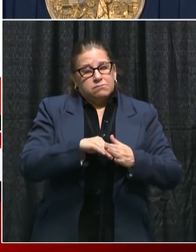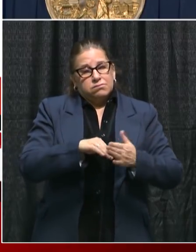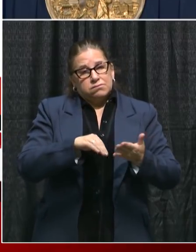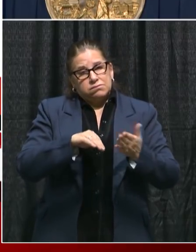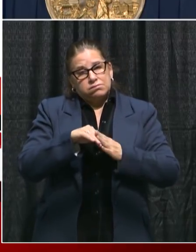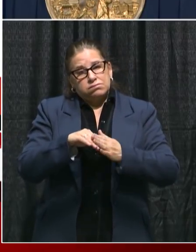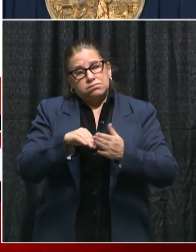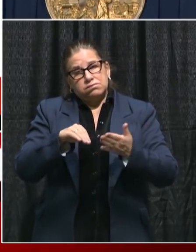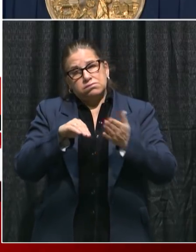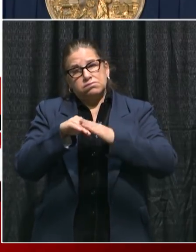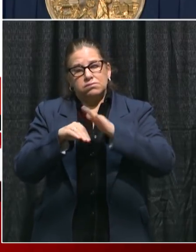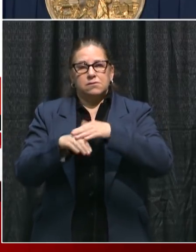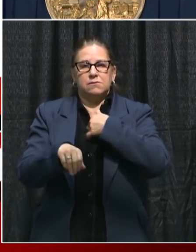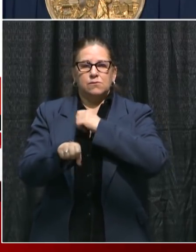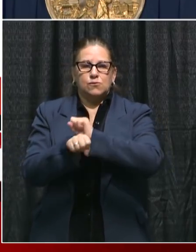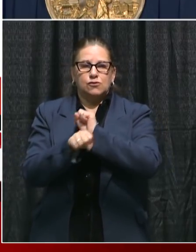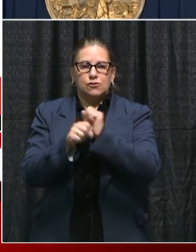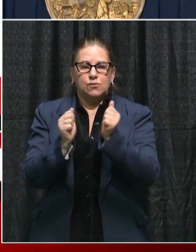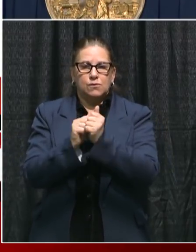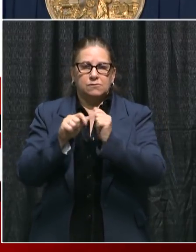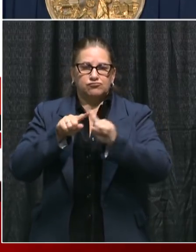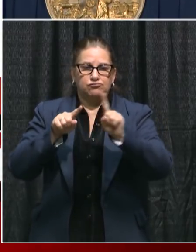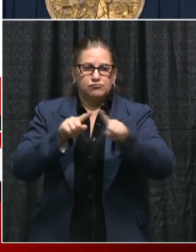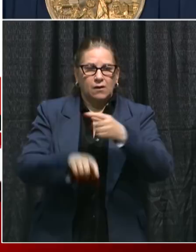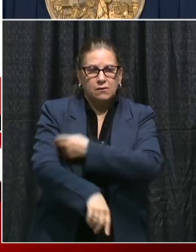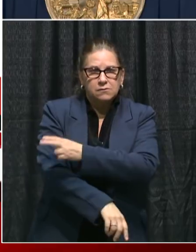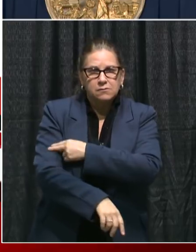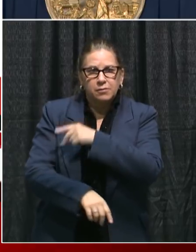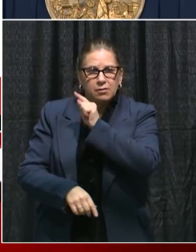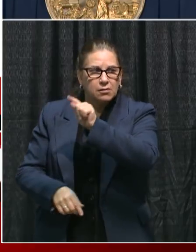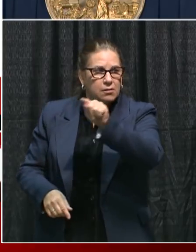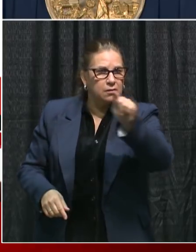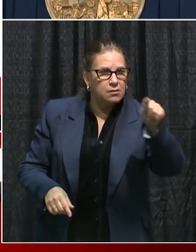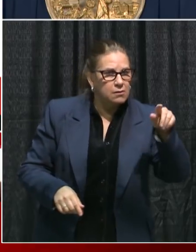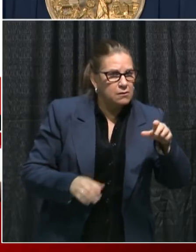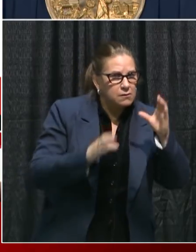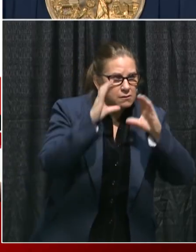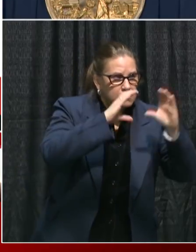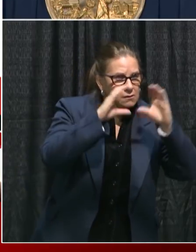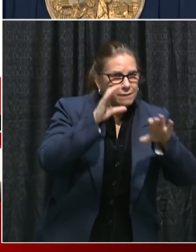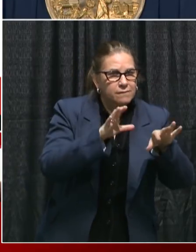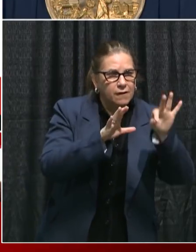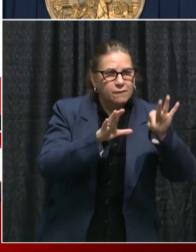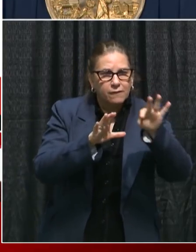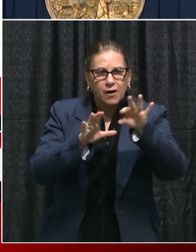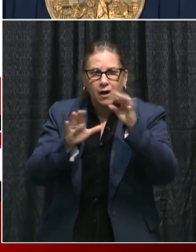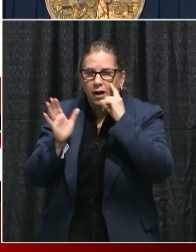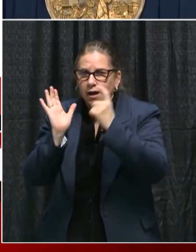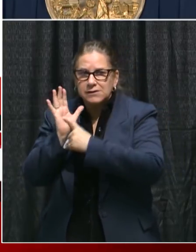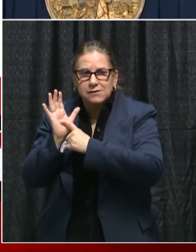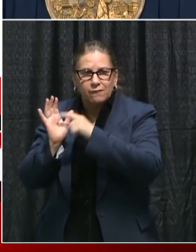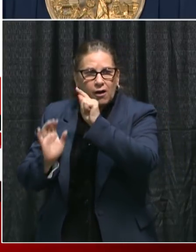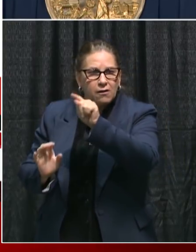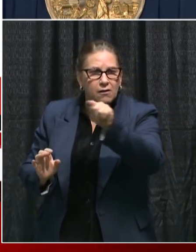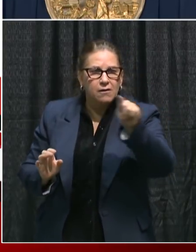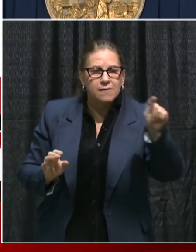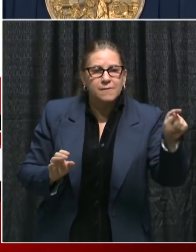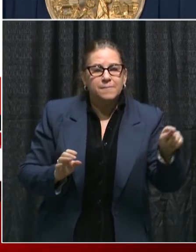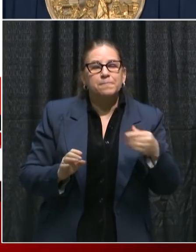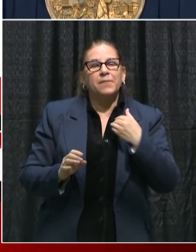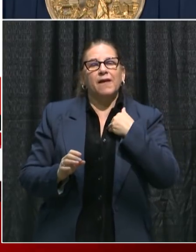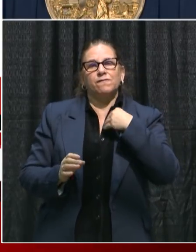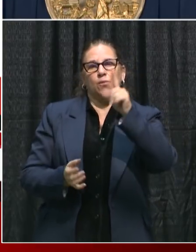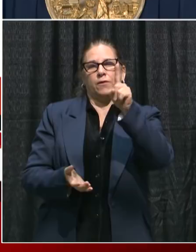to identify capacity for an additional 1,600 beds within our hospitals. This